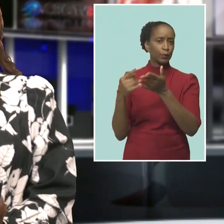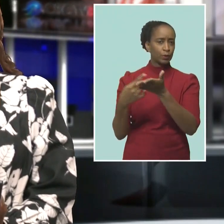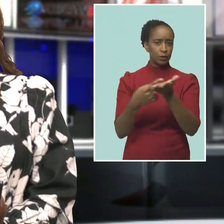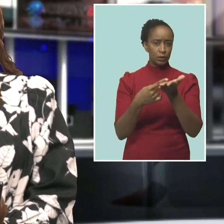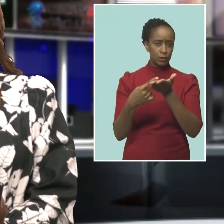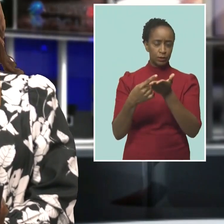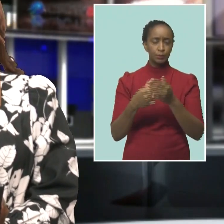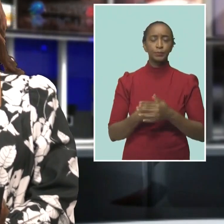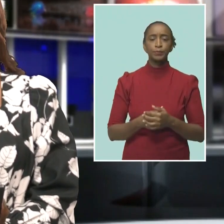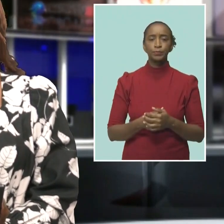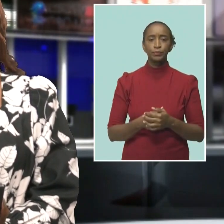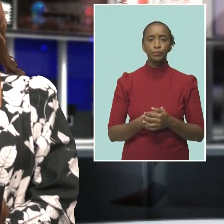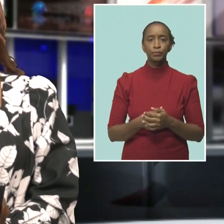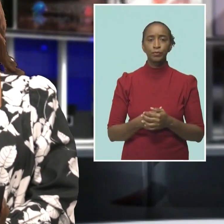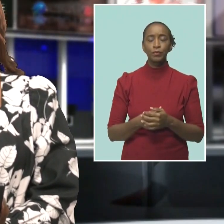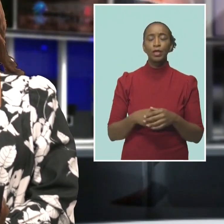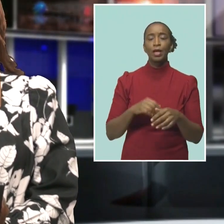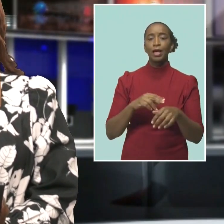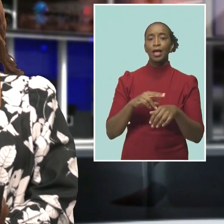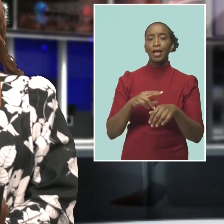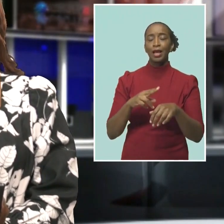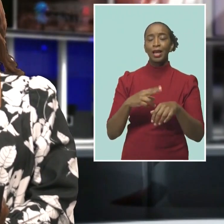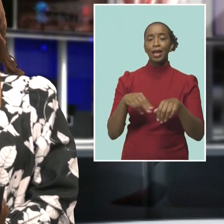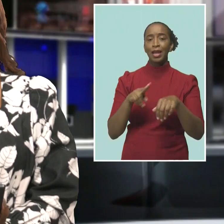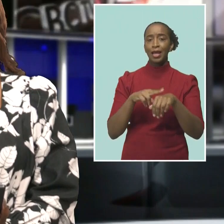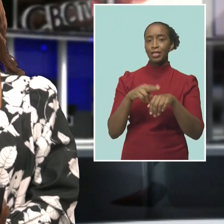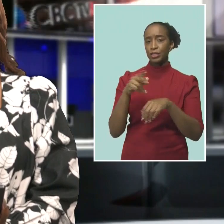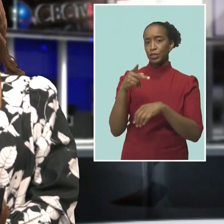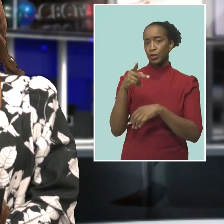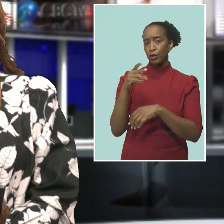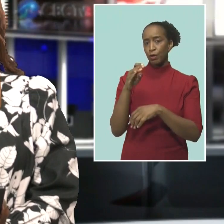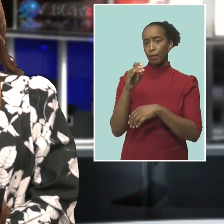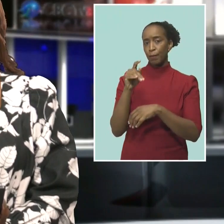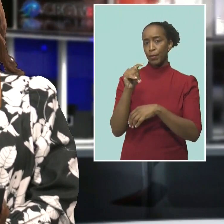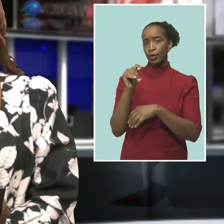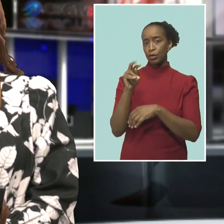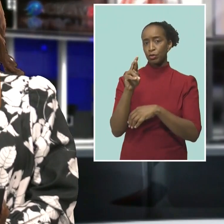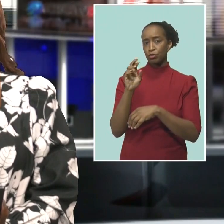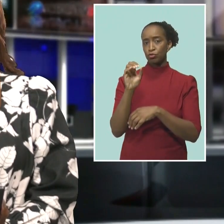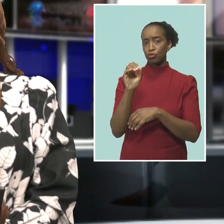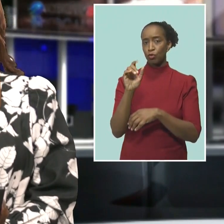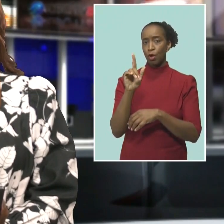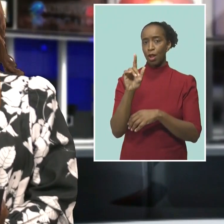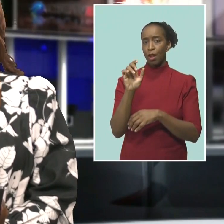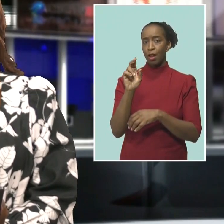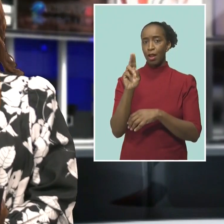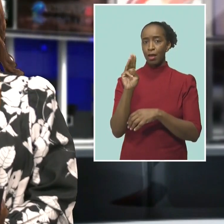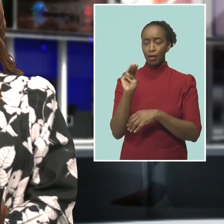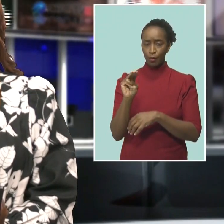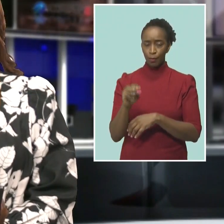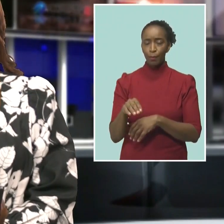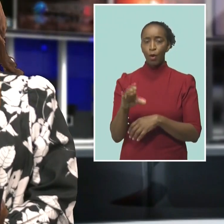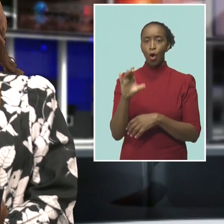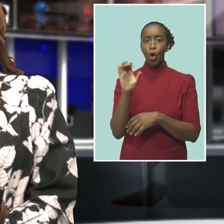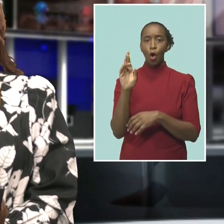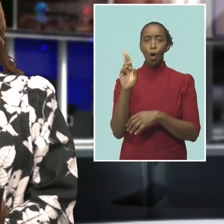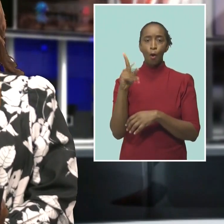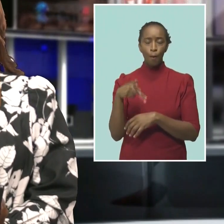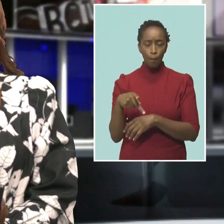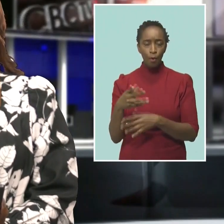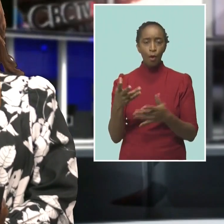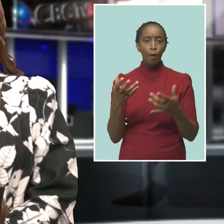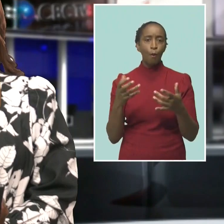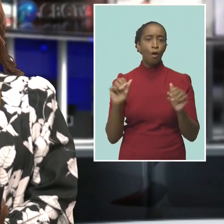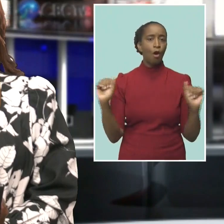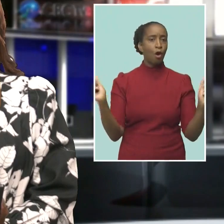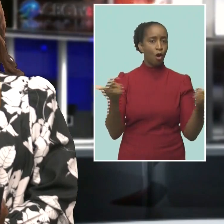that situation, the National Petroleum Corporation says it's working to ensure Barbadians can access the service island-wide. Lorna